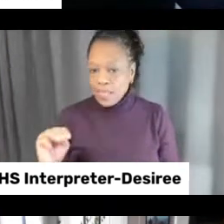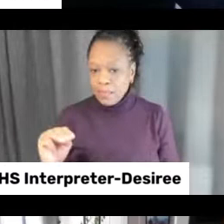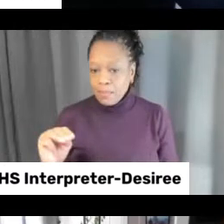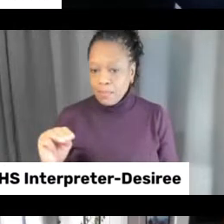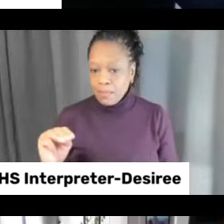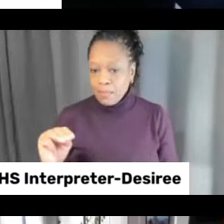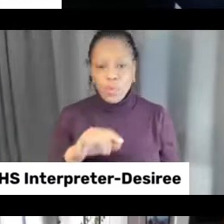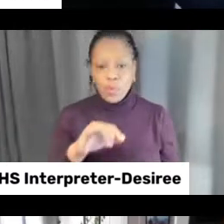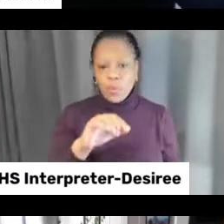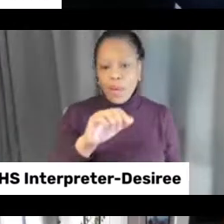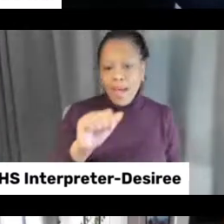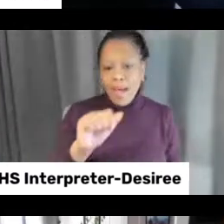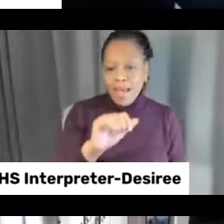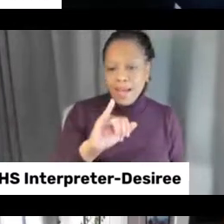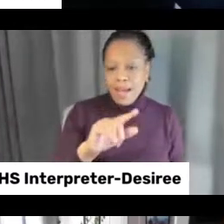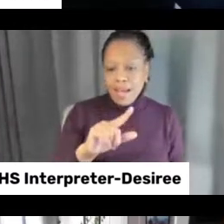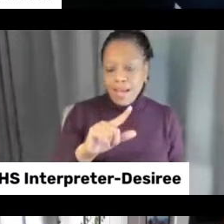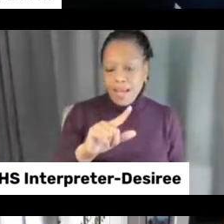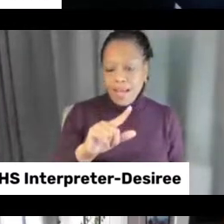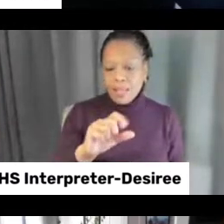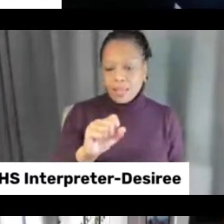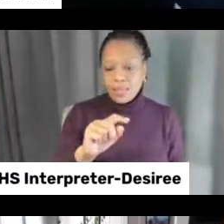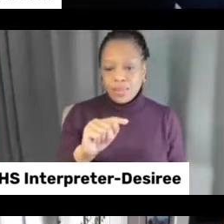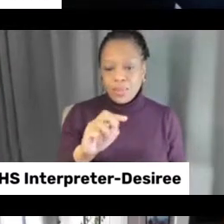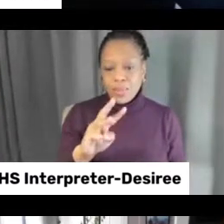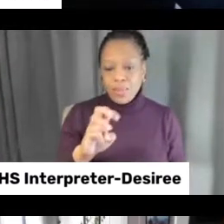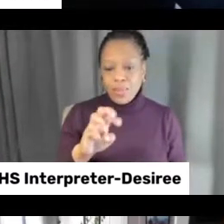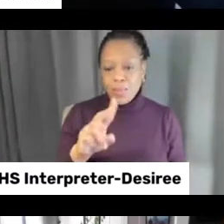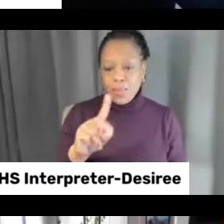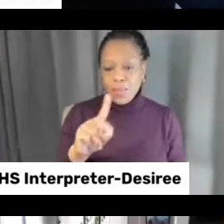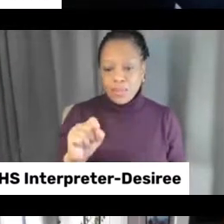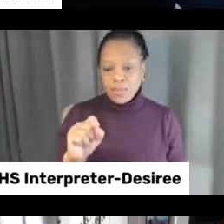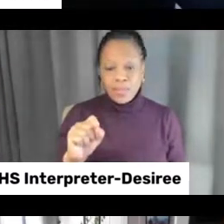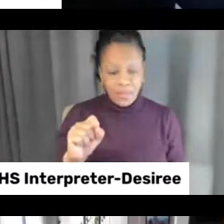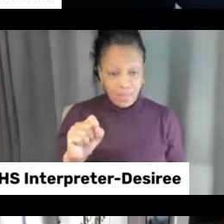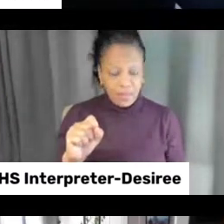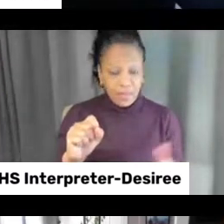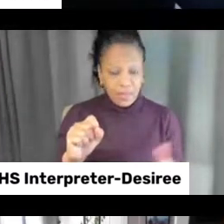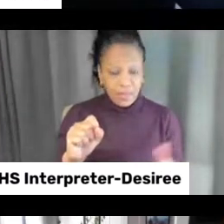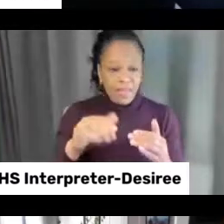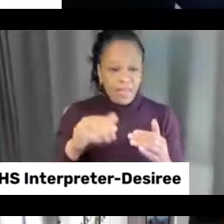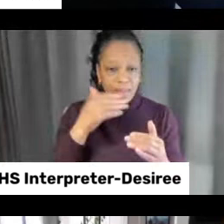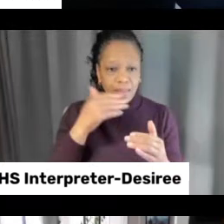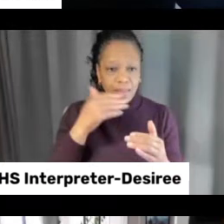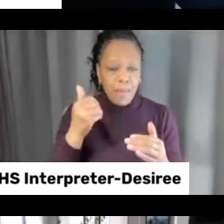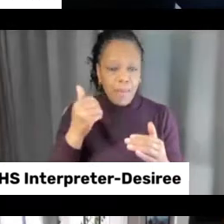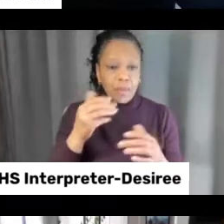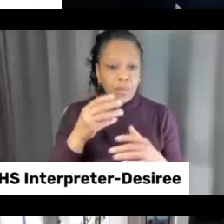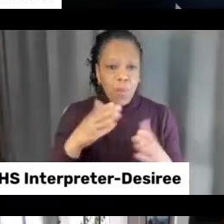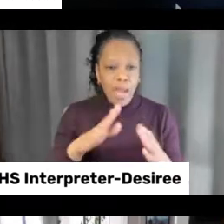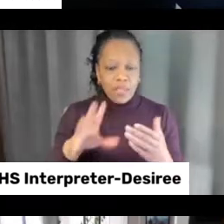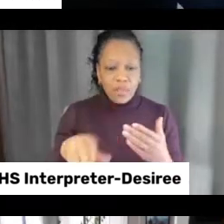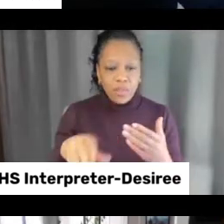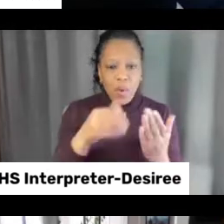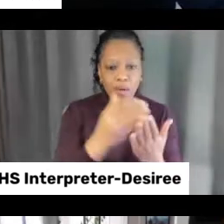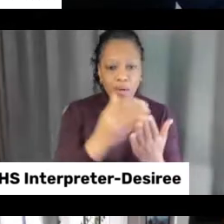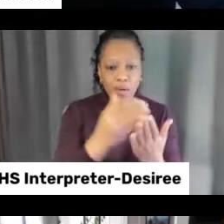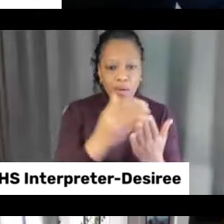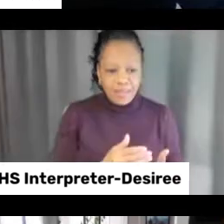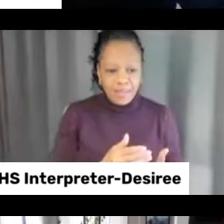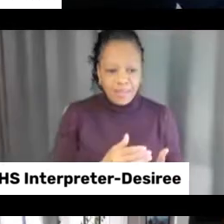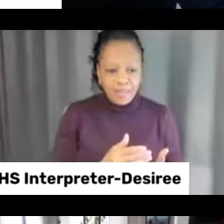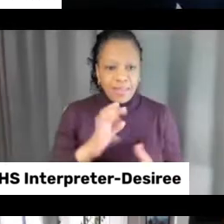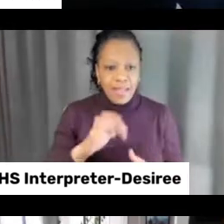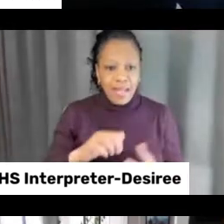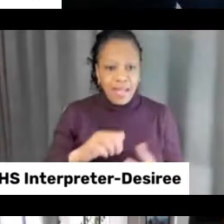ilstewards.org/join to be able to get onto our email list. That's the best way to start hearing about what we're organizing